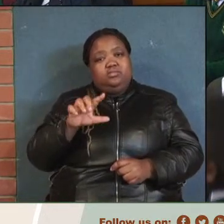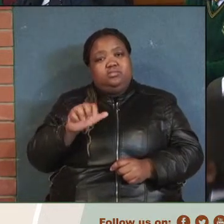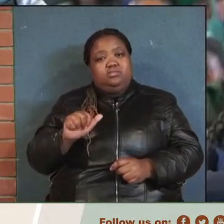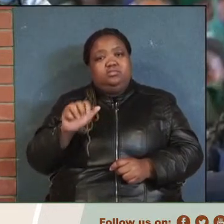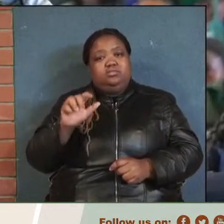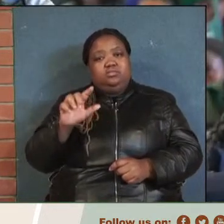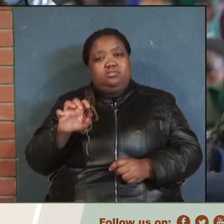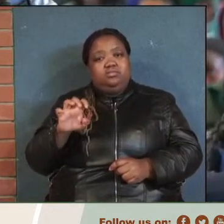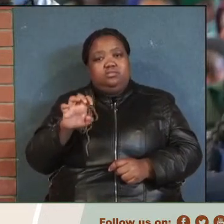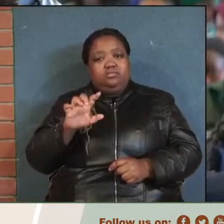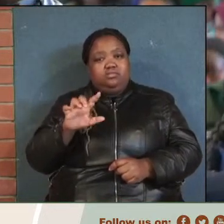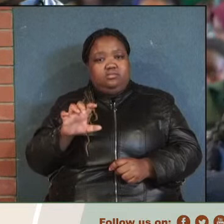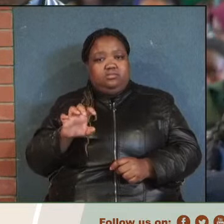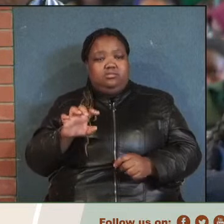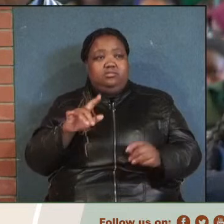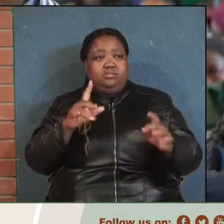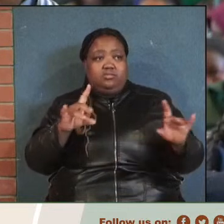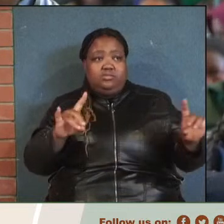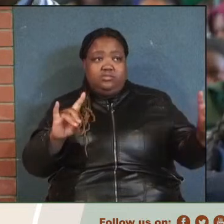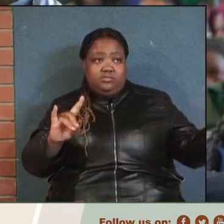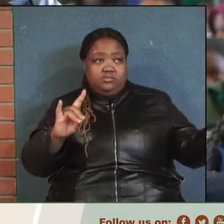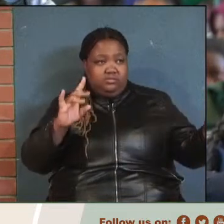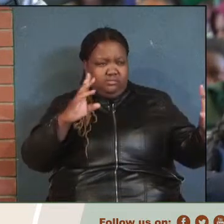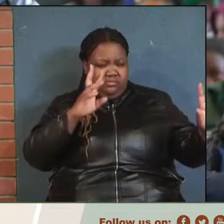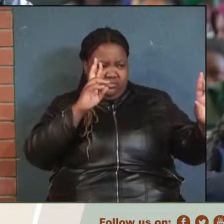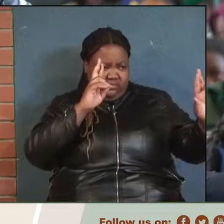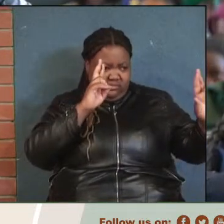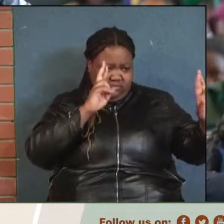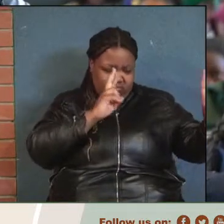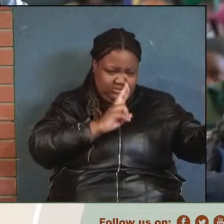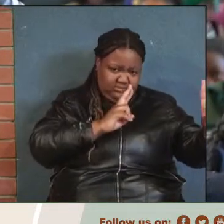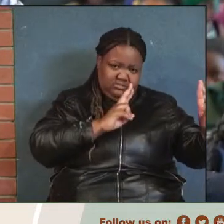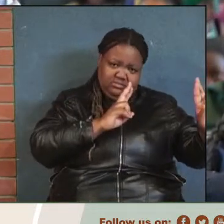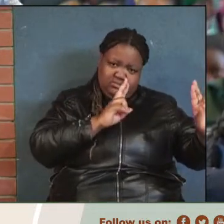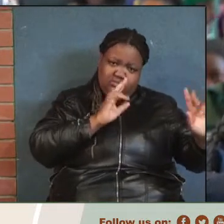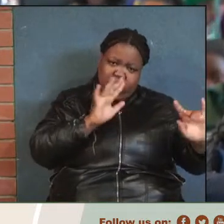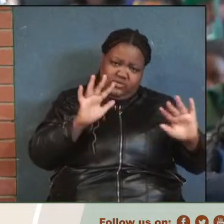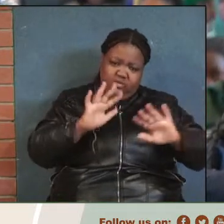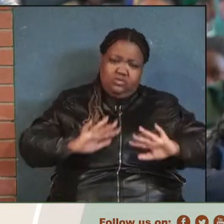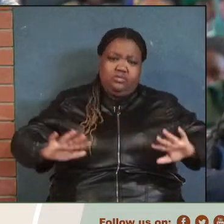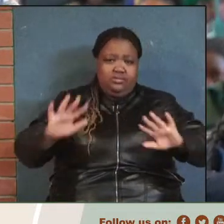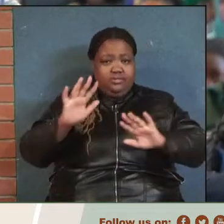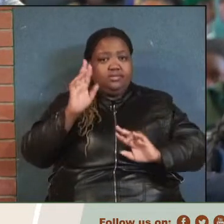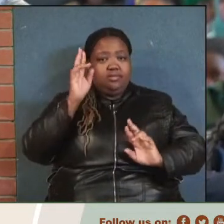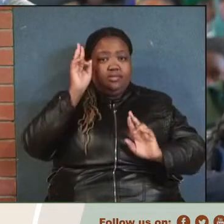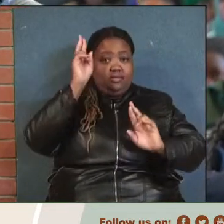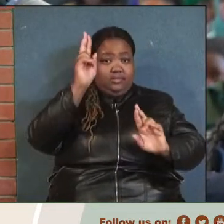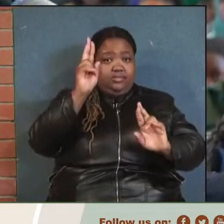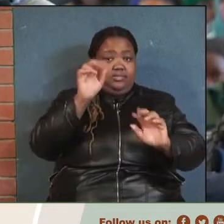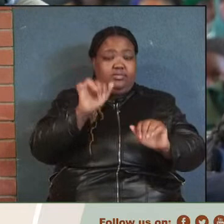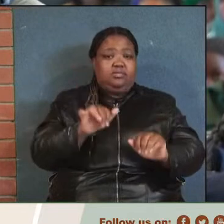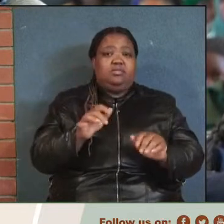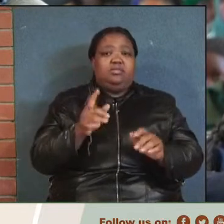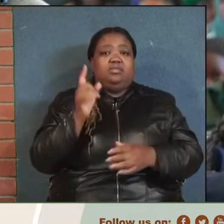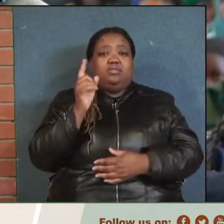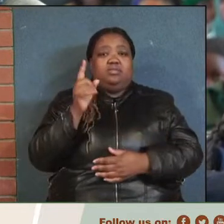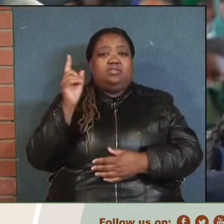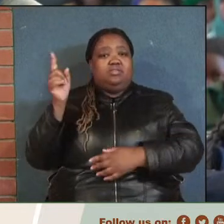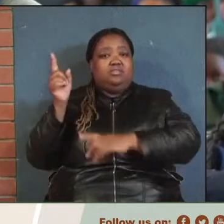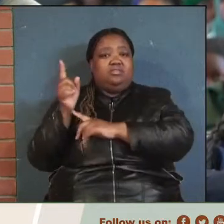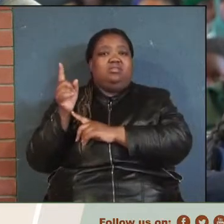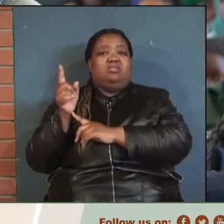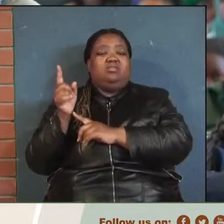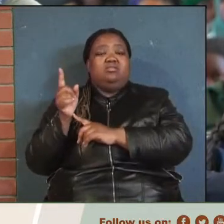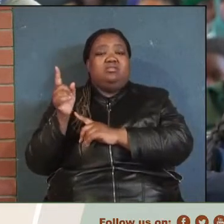my chairperson. I also respect you all. Your speaker said that the teachers are hiding the